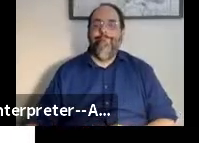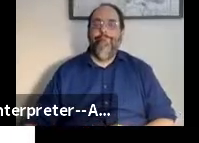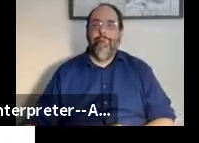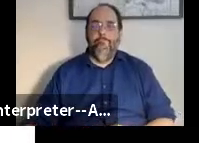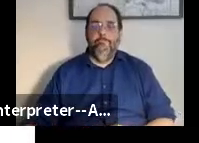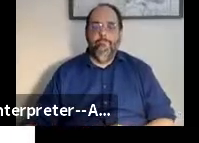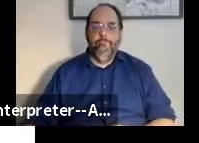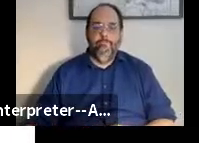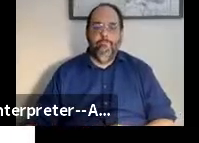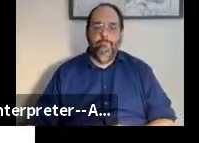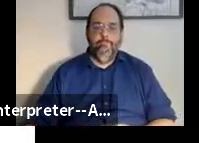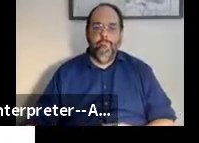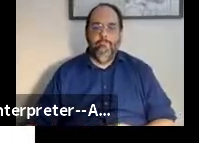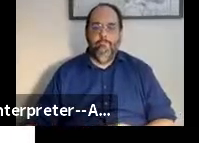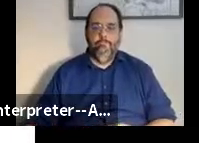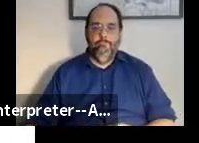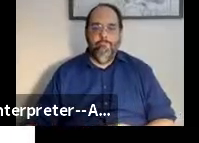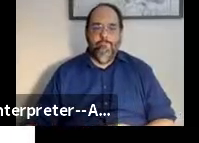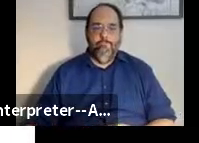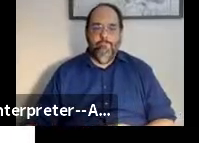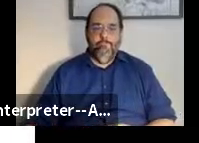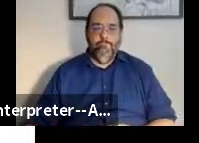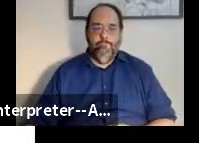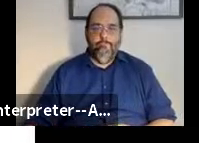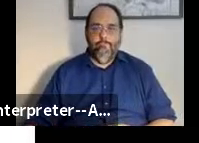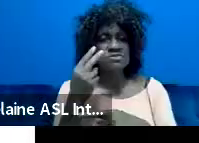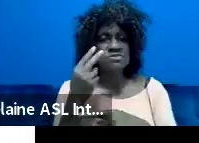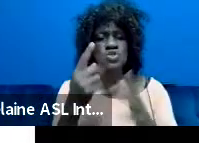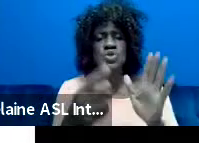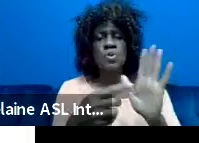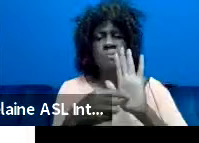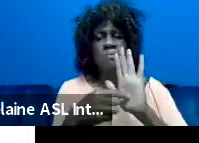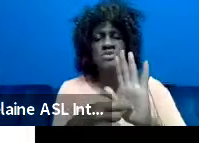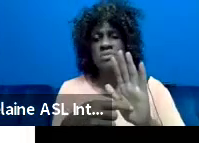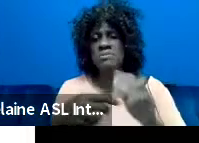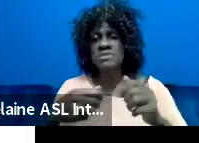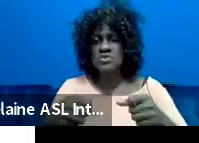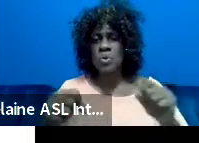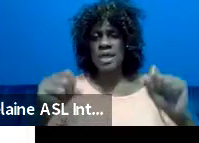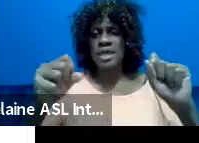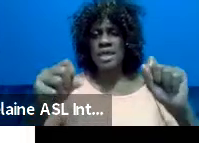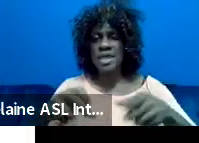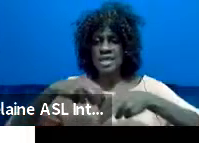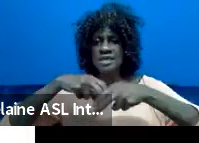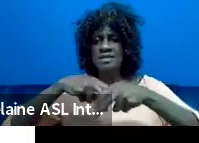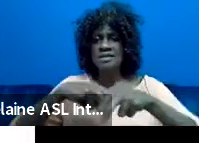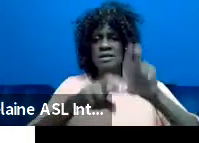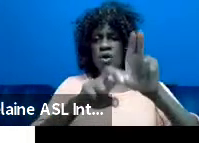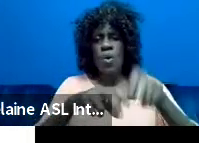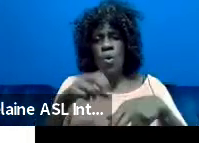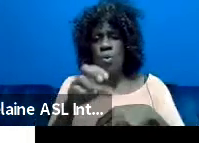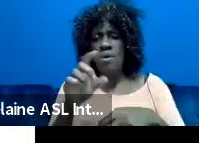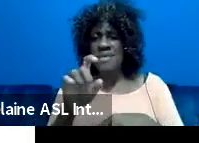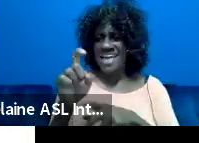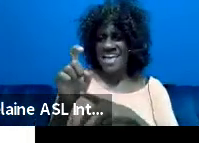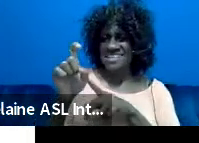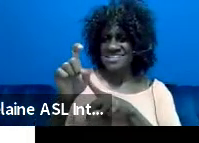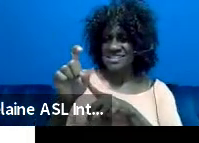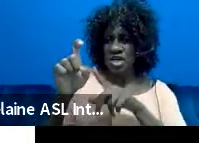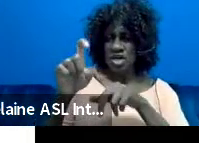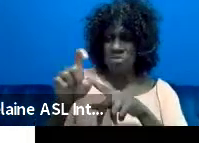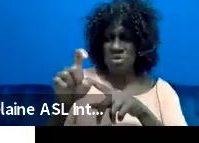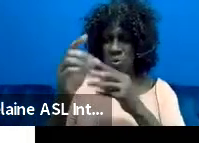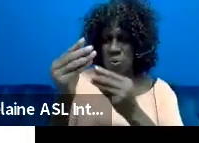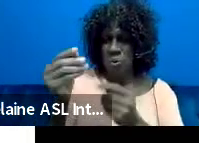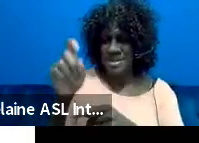alteration? I'm on slide 17 and it's showing a picture of maybe the swing has an S hook that's been worn out now,